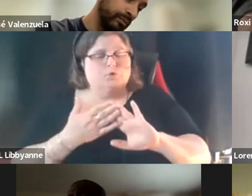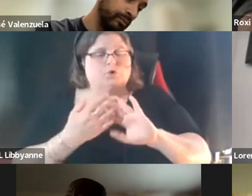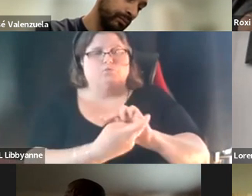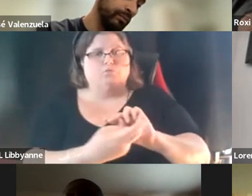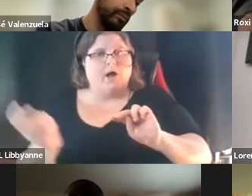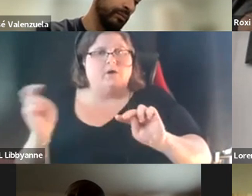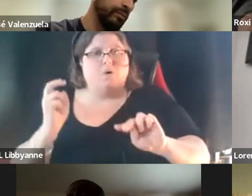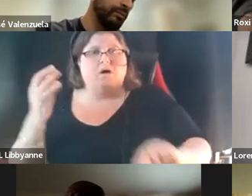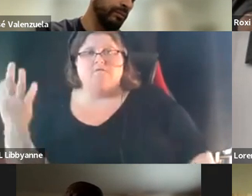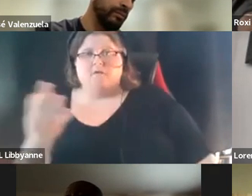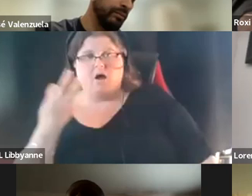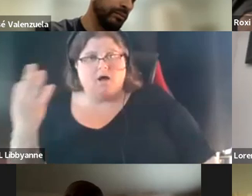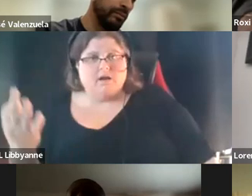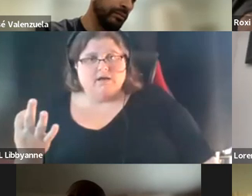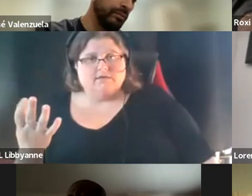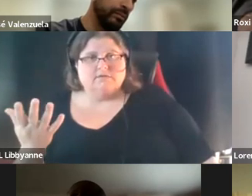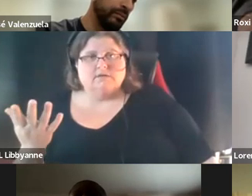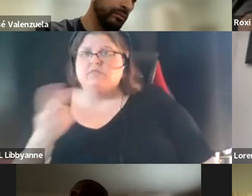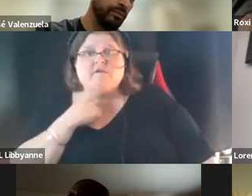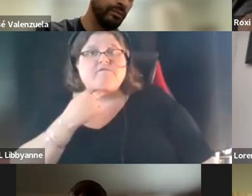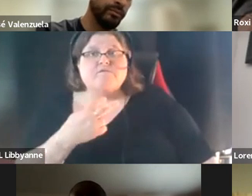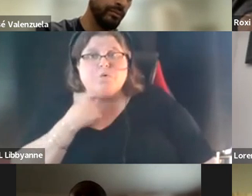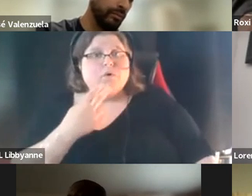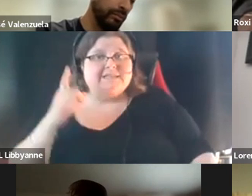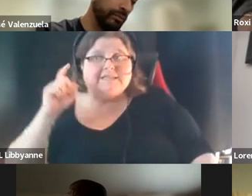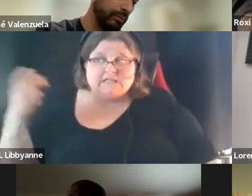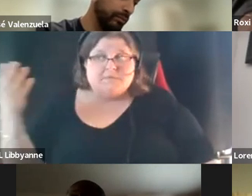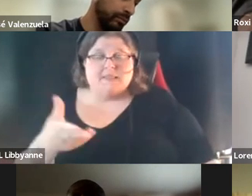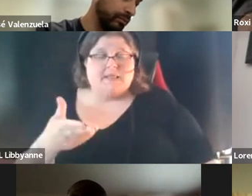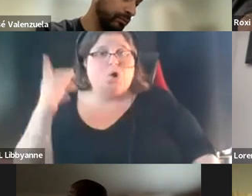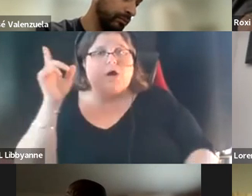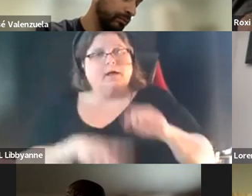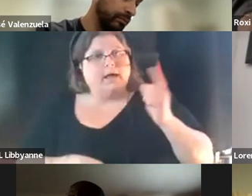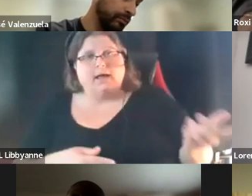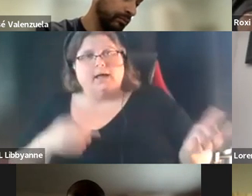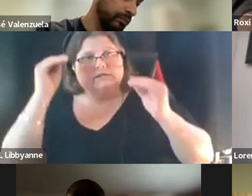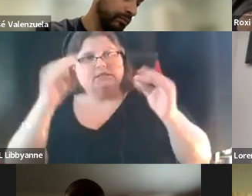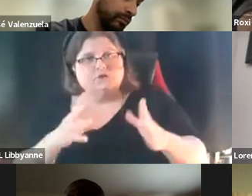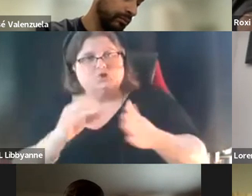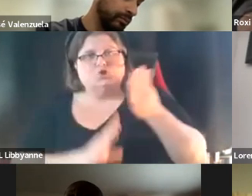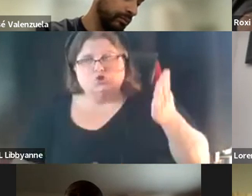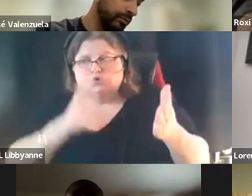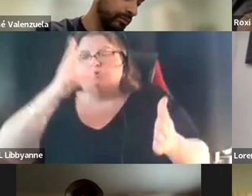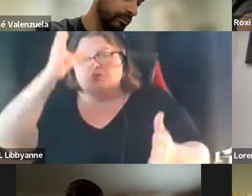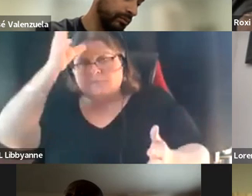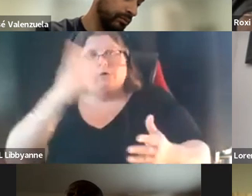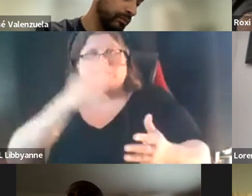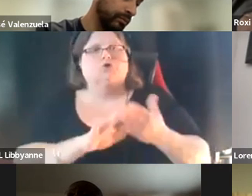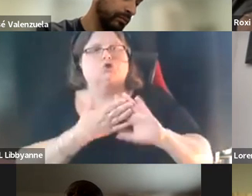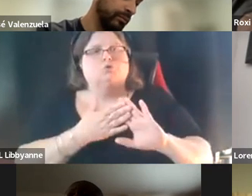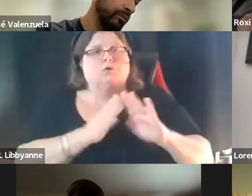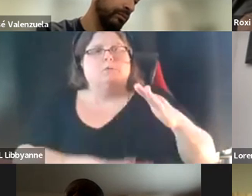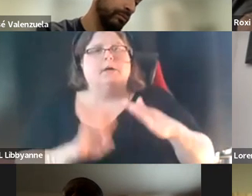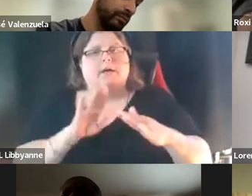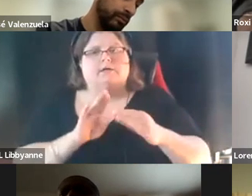on Fridays, there are voices that need to be there. Teachers, students, parents, community-based